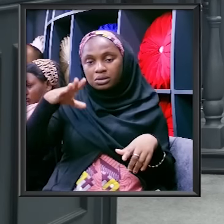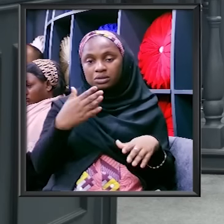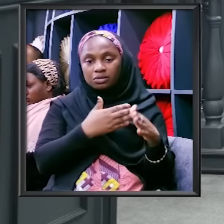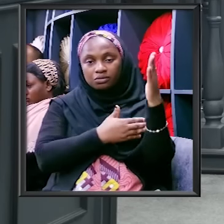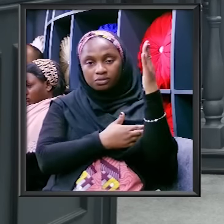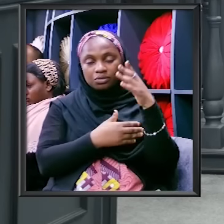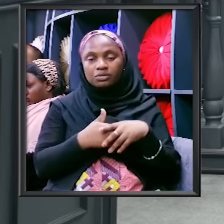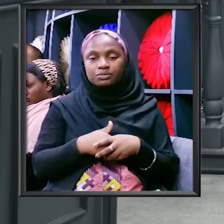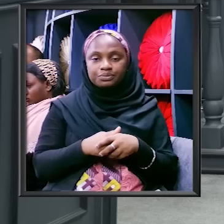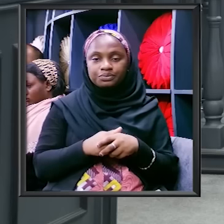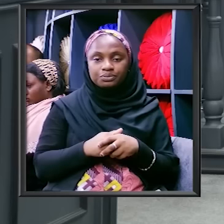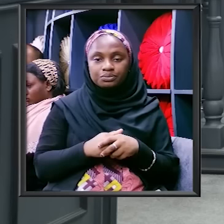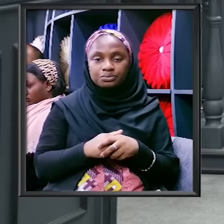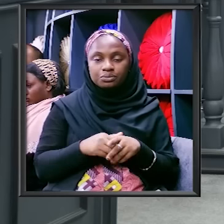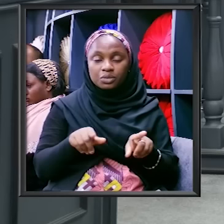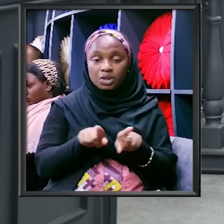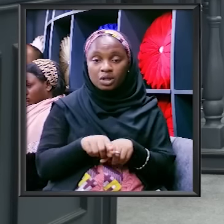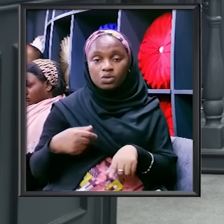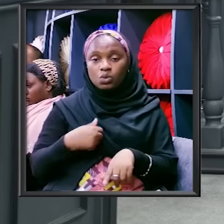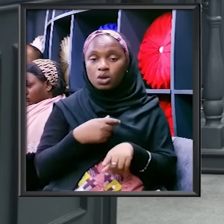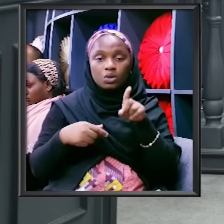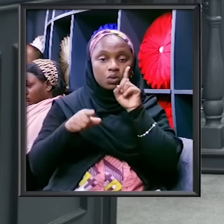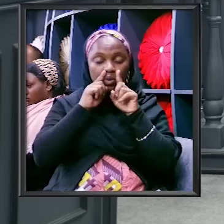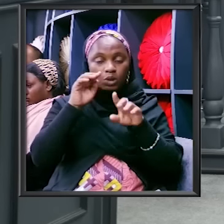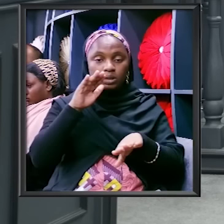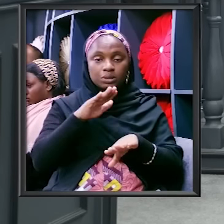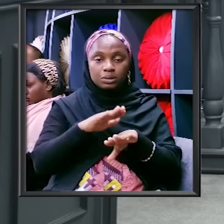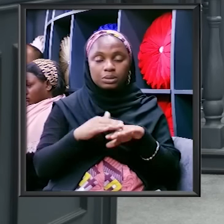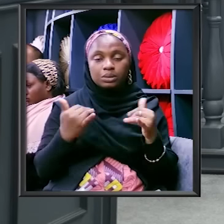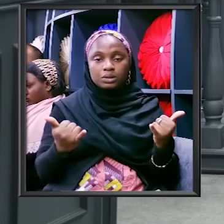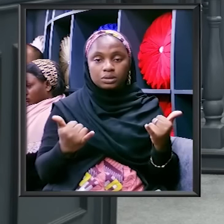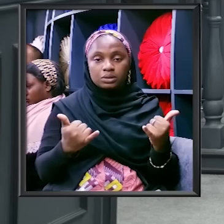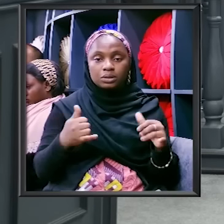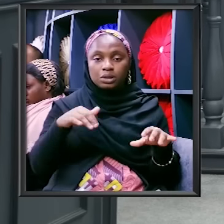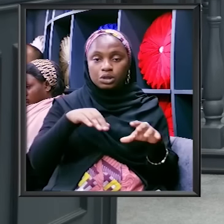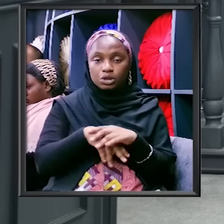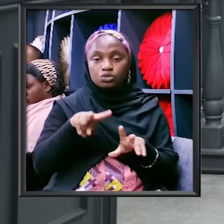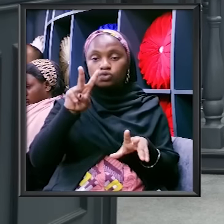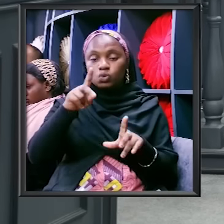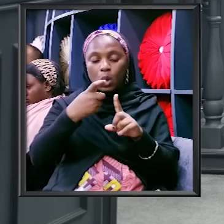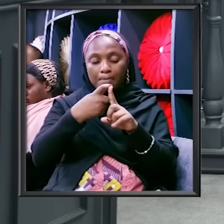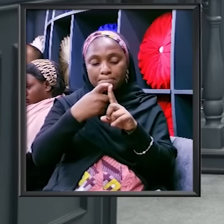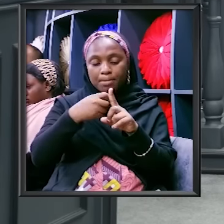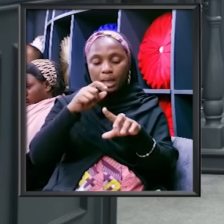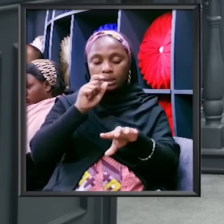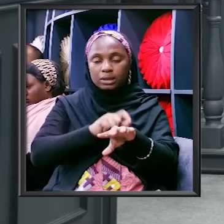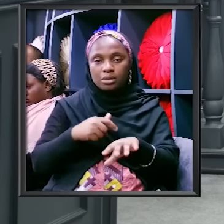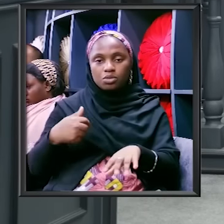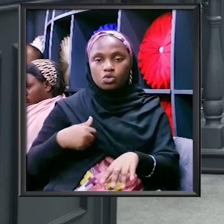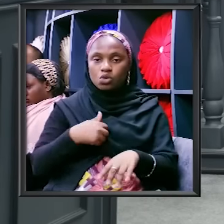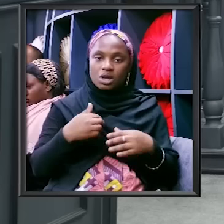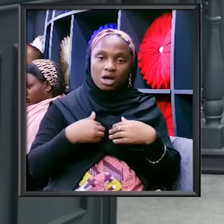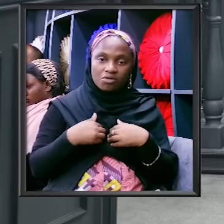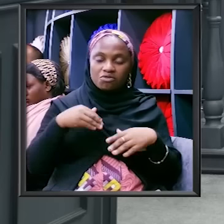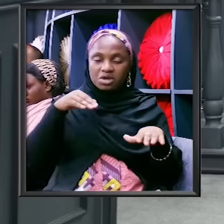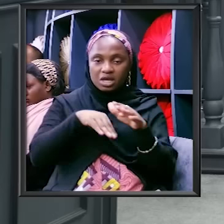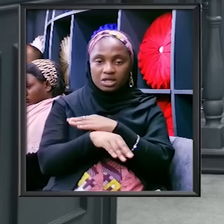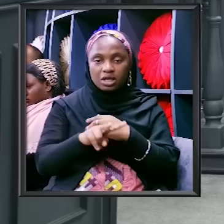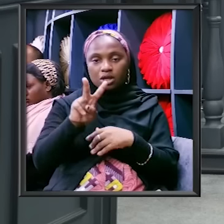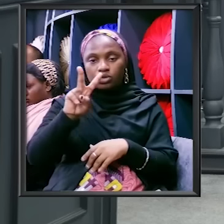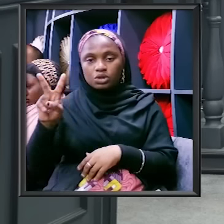nearly finished. As we talk now, in 2 months' time, we don't enter